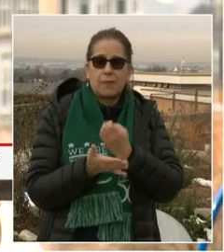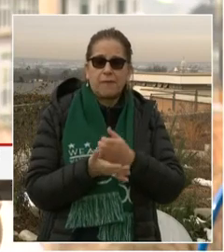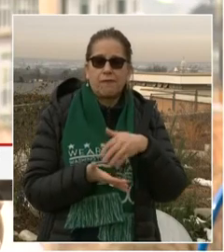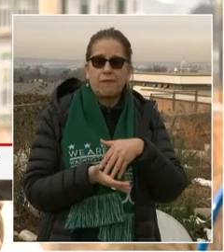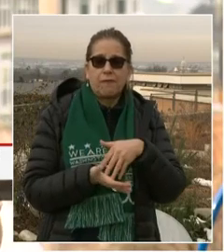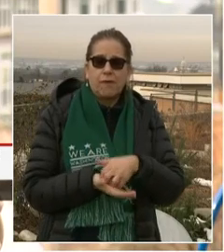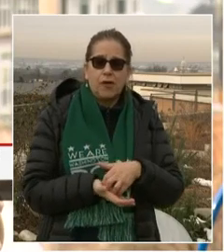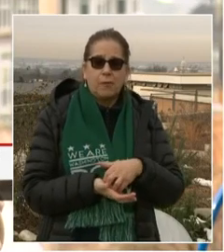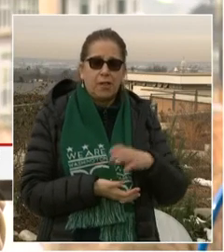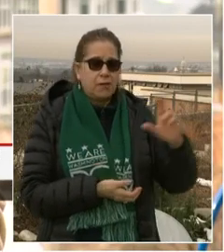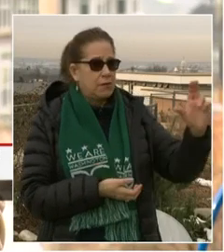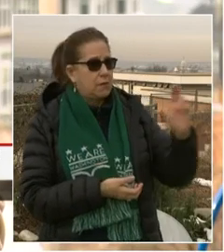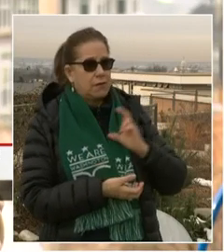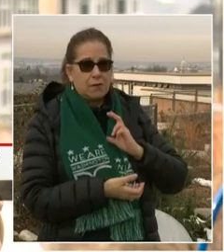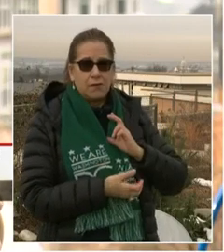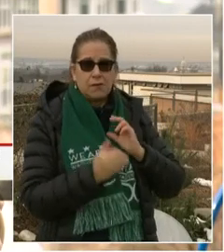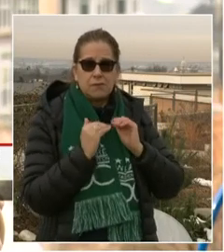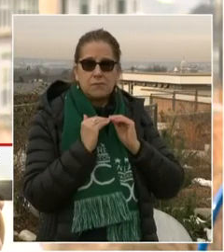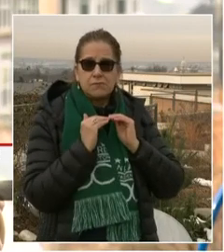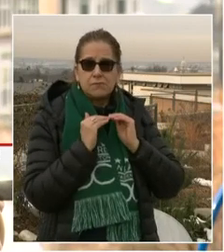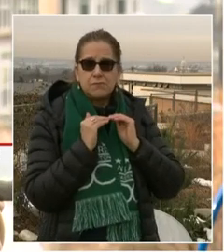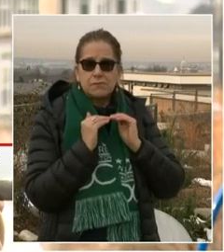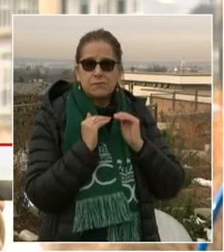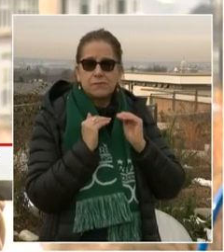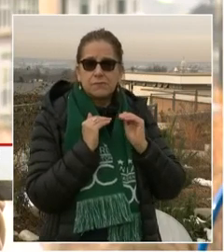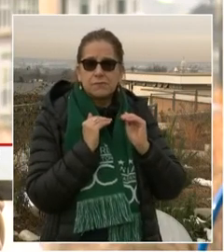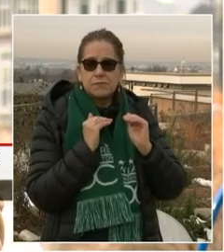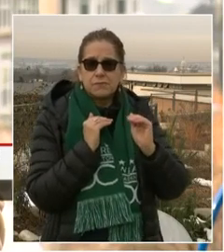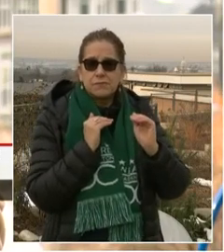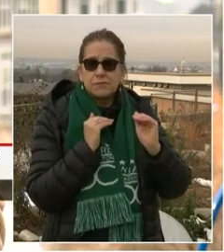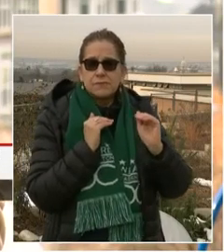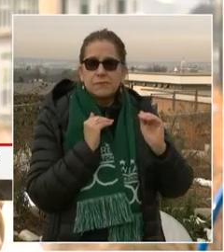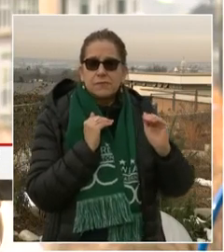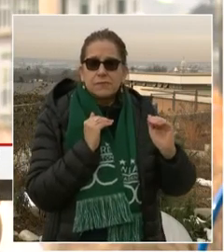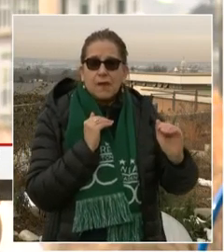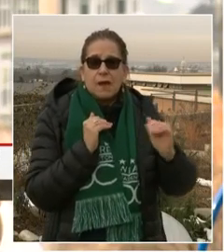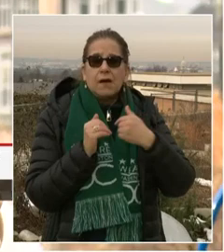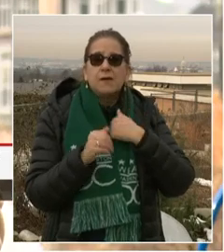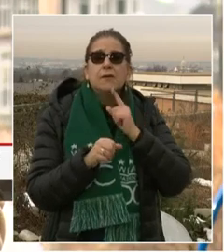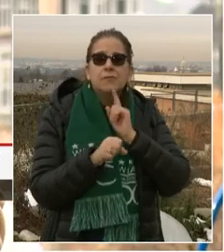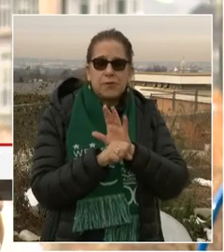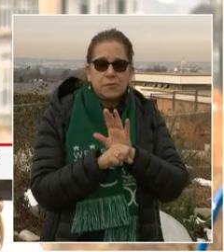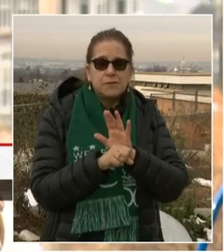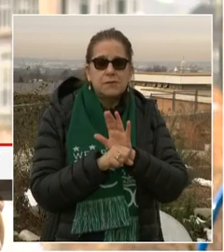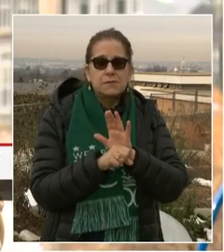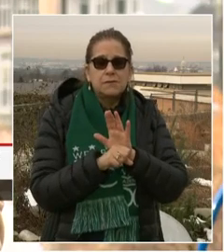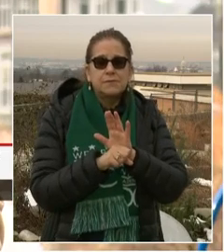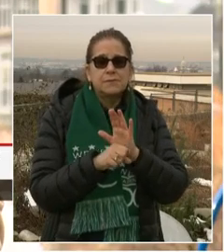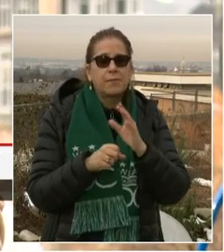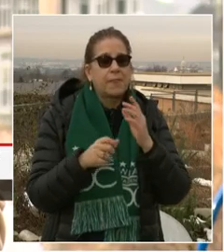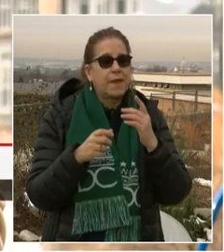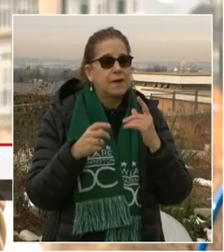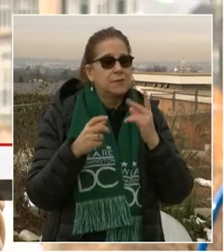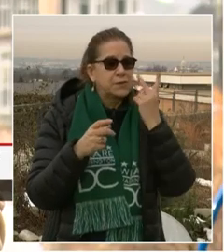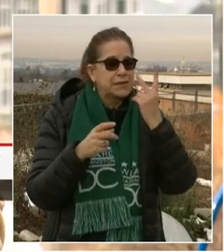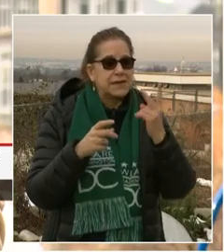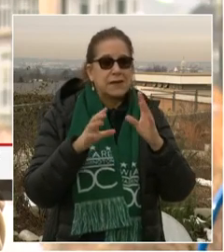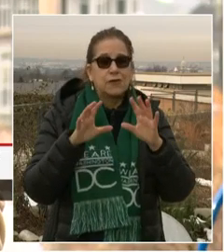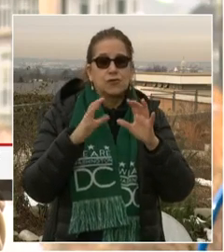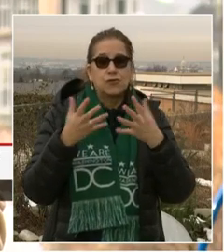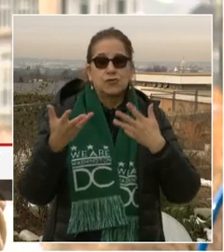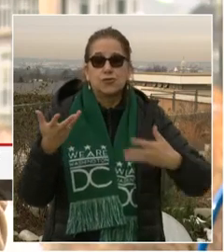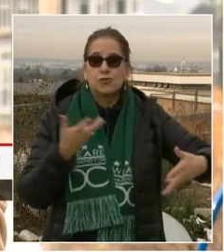development of social and economic mobility in communities that have historically lacked access to opportunities and vital